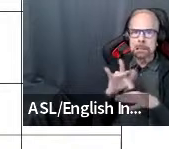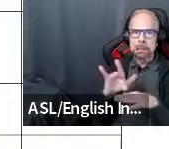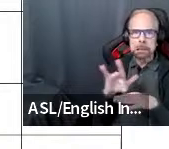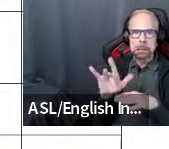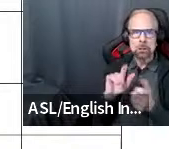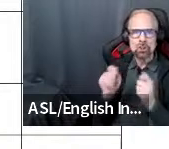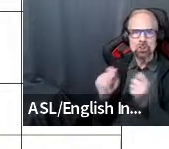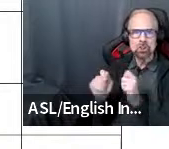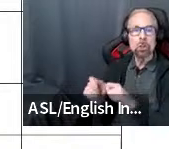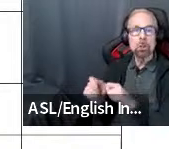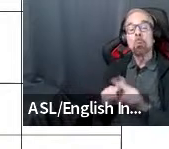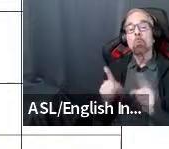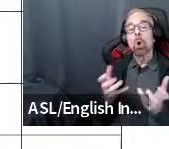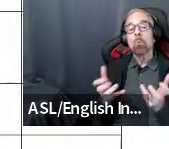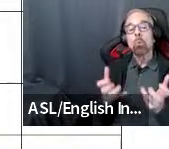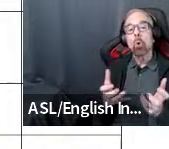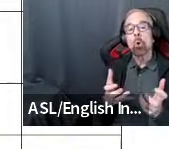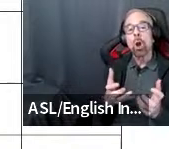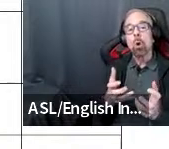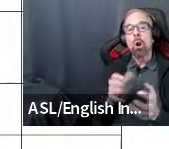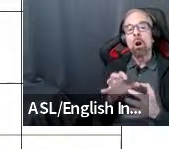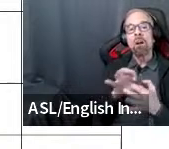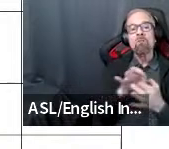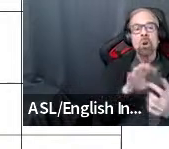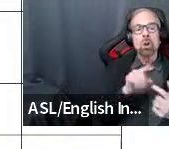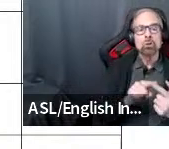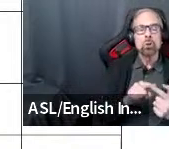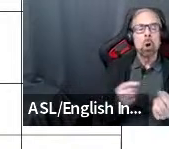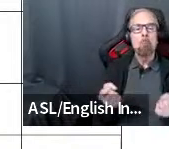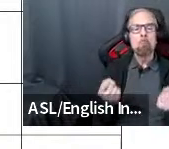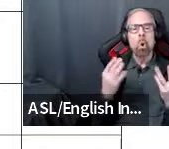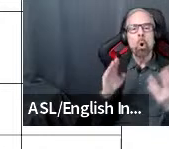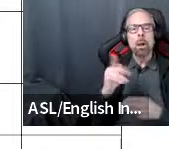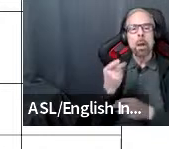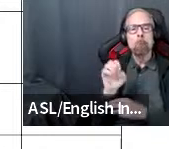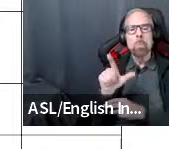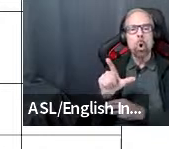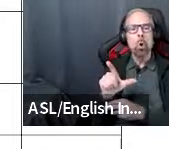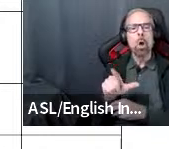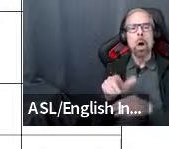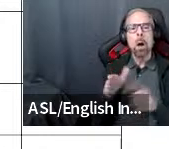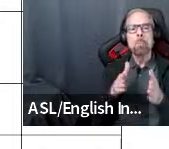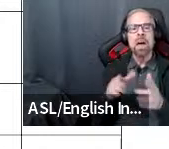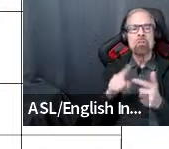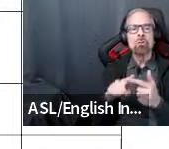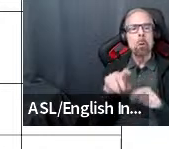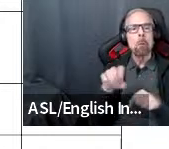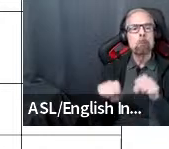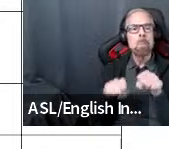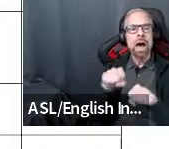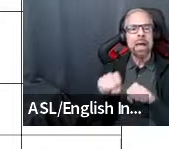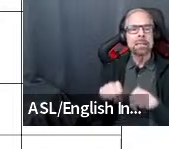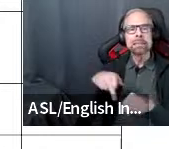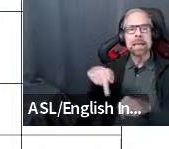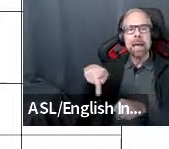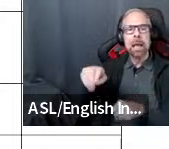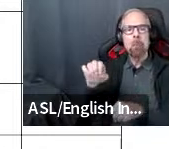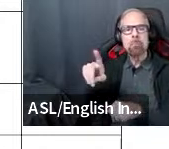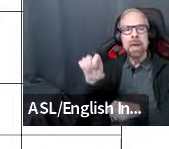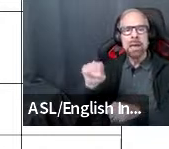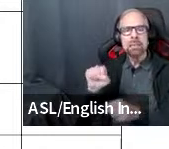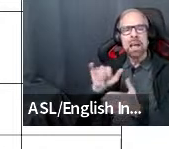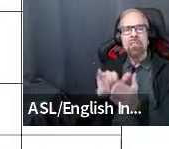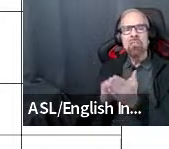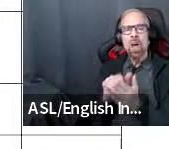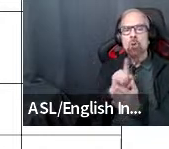just refer to the multimodal path as bikes and peds, it starts to kind of narrow